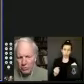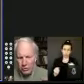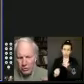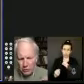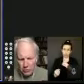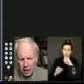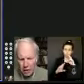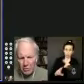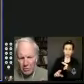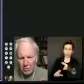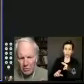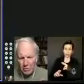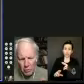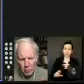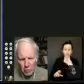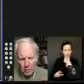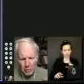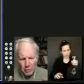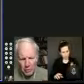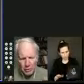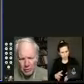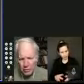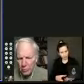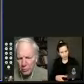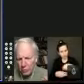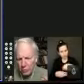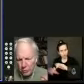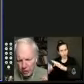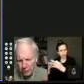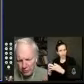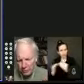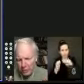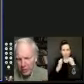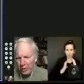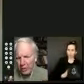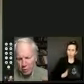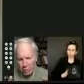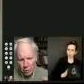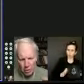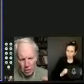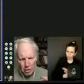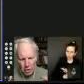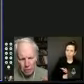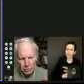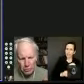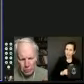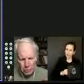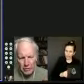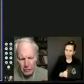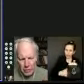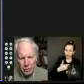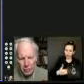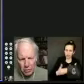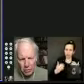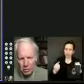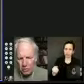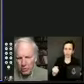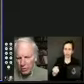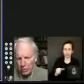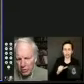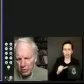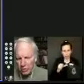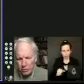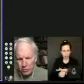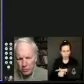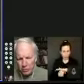involve consumers and families fully in orienting the mental health system towards recovery. And the report went on, local, state, and federal authorities